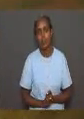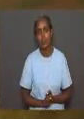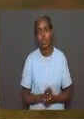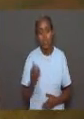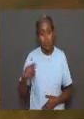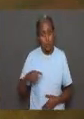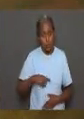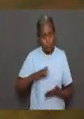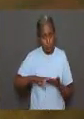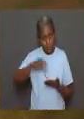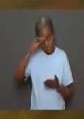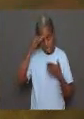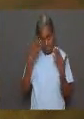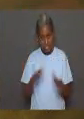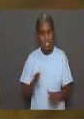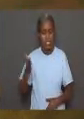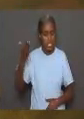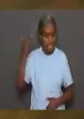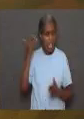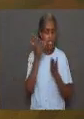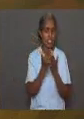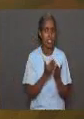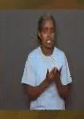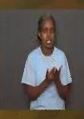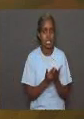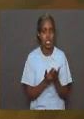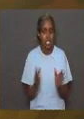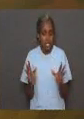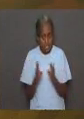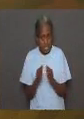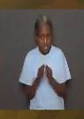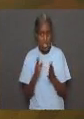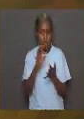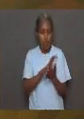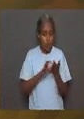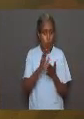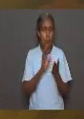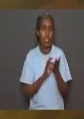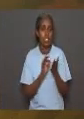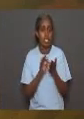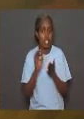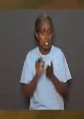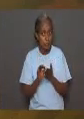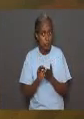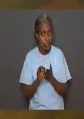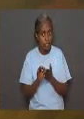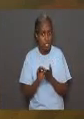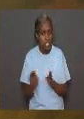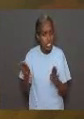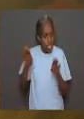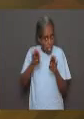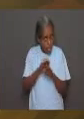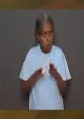We learned in the last lesson that the set of complex numbers is